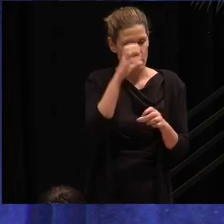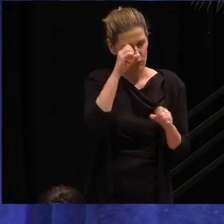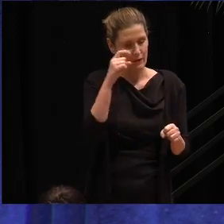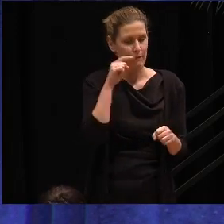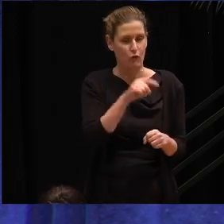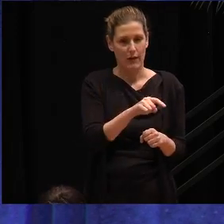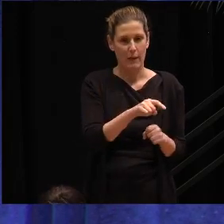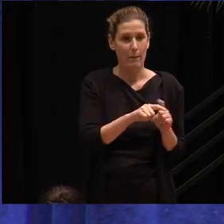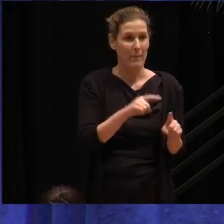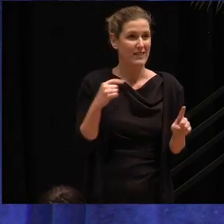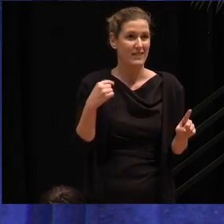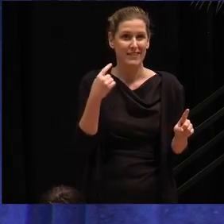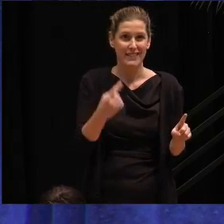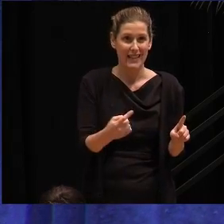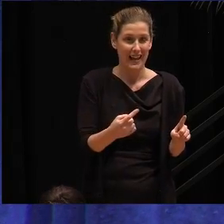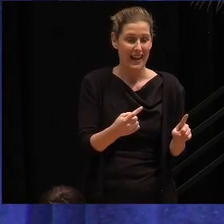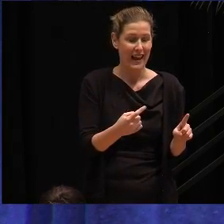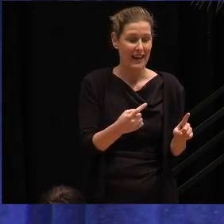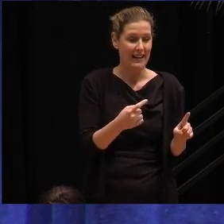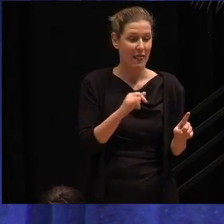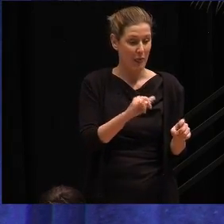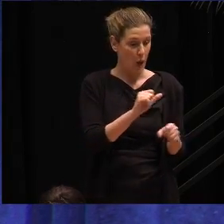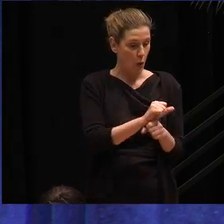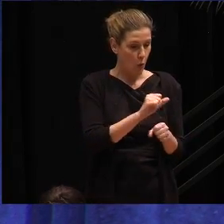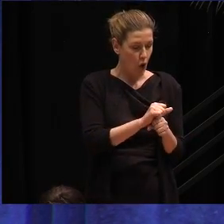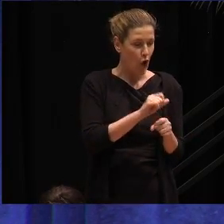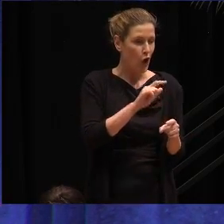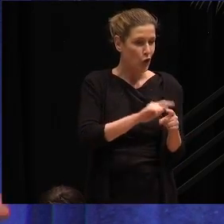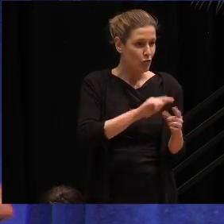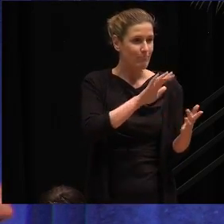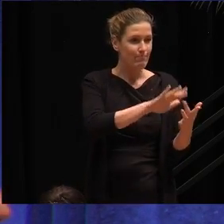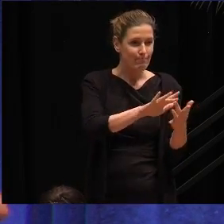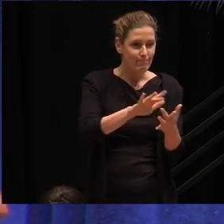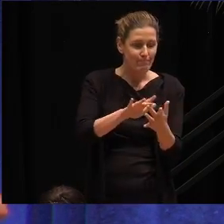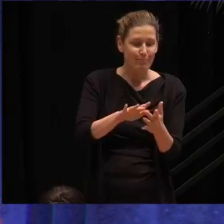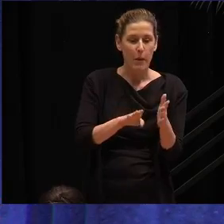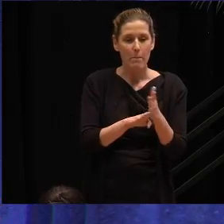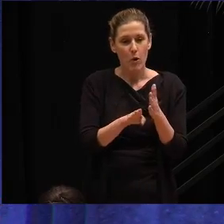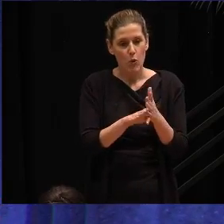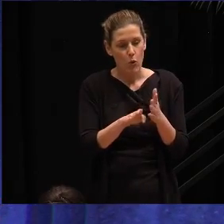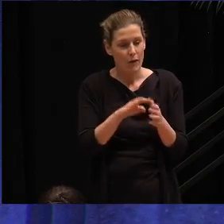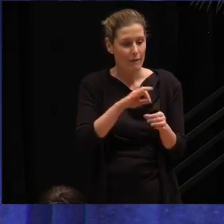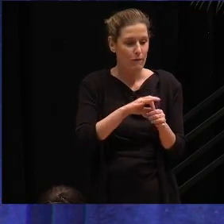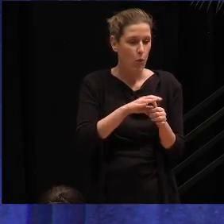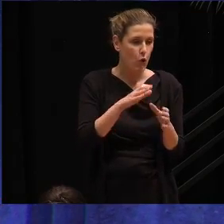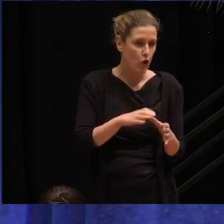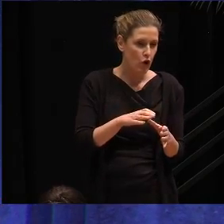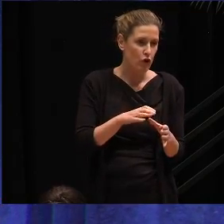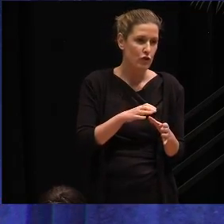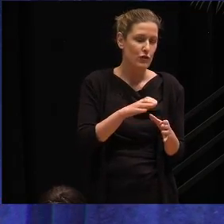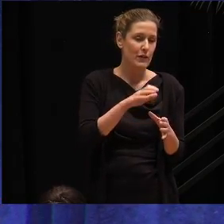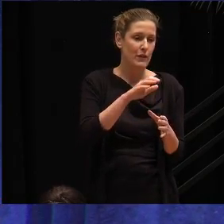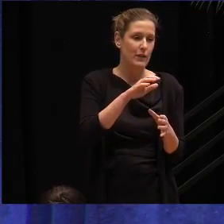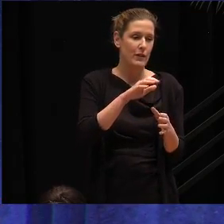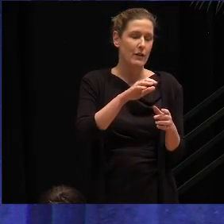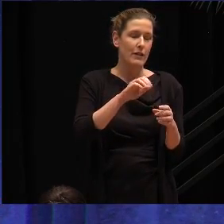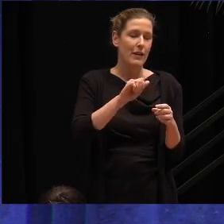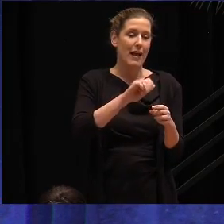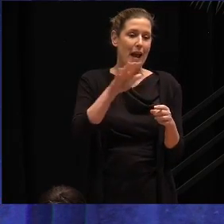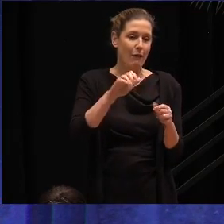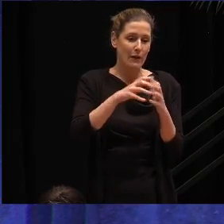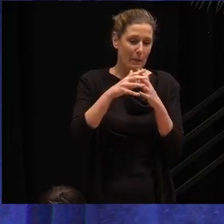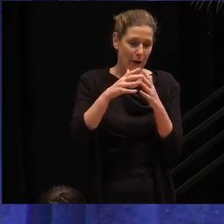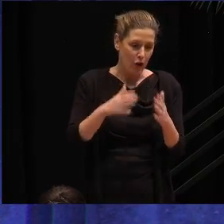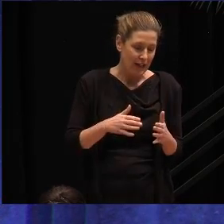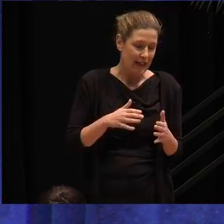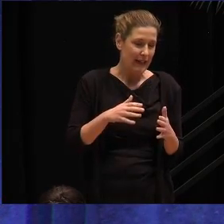since then, the kind of work that we did to reach disaffected voters, minority voters, African Americans, immigrants, Latinos, has